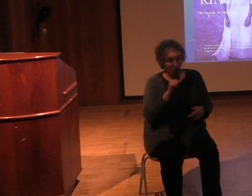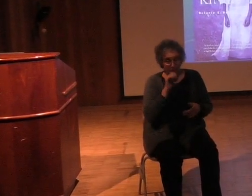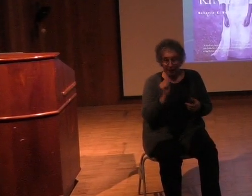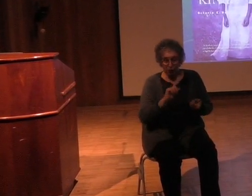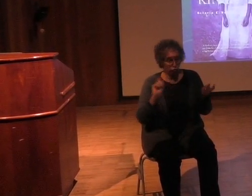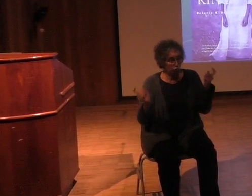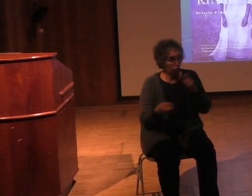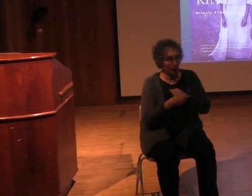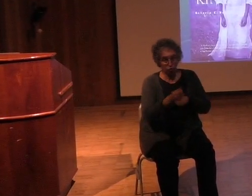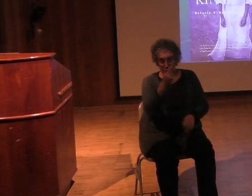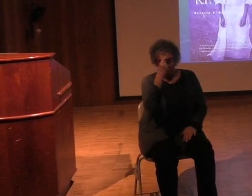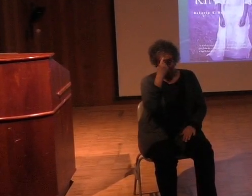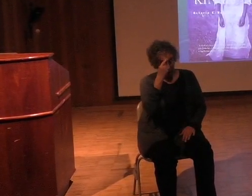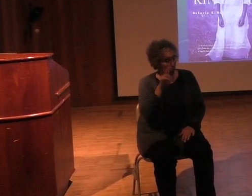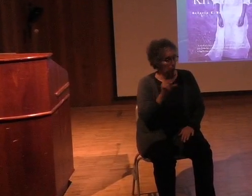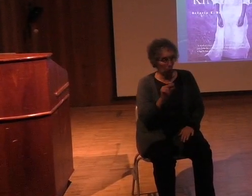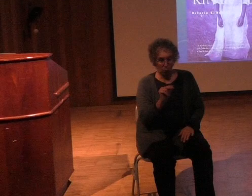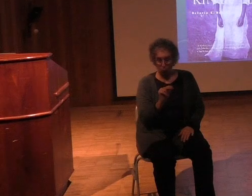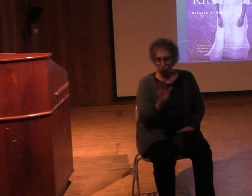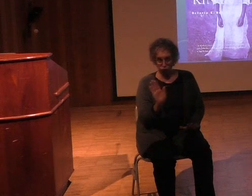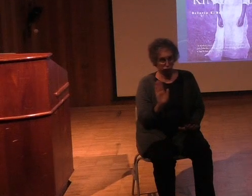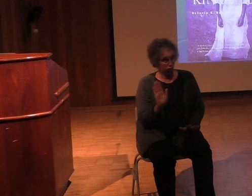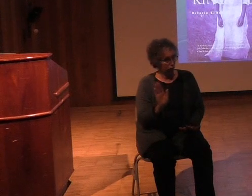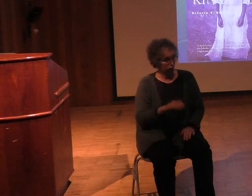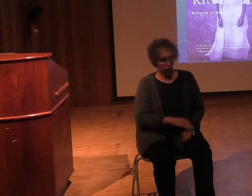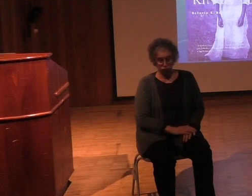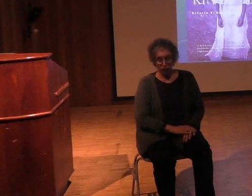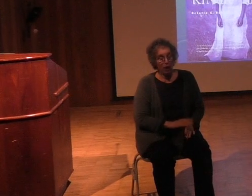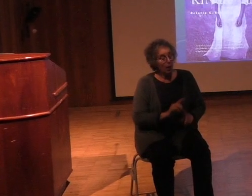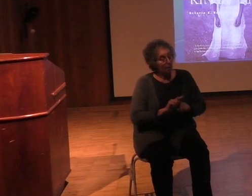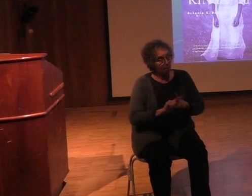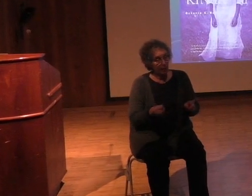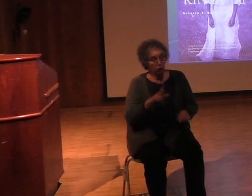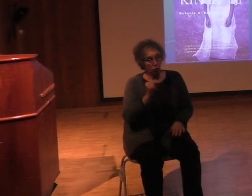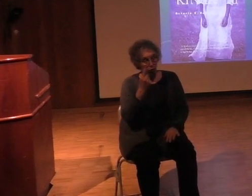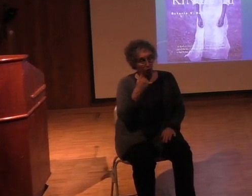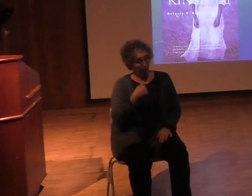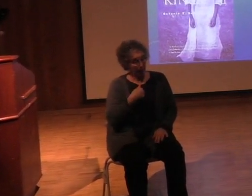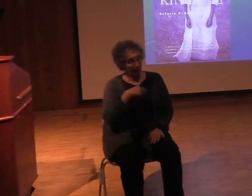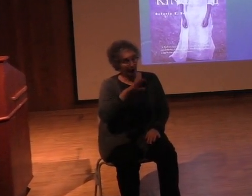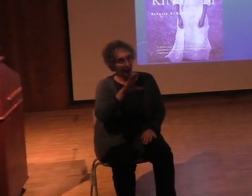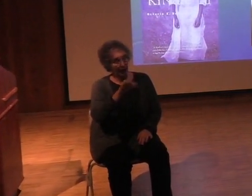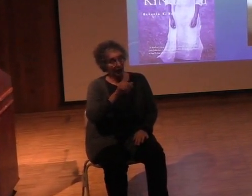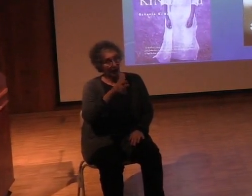convert you. No siree, no ma'am. But it's a no for me.